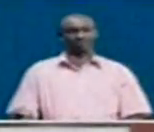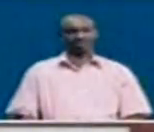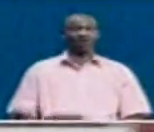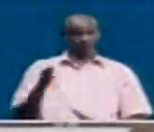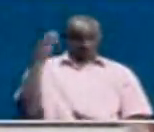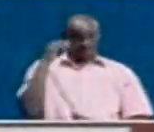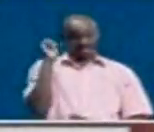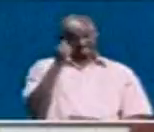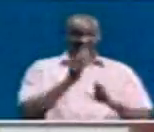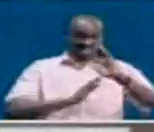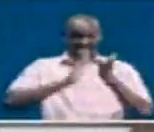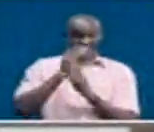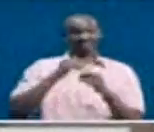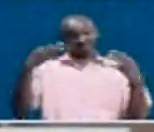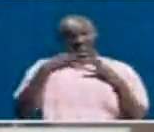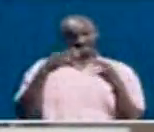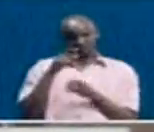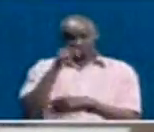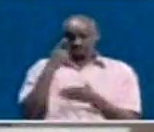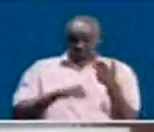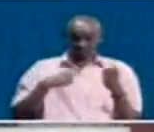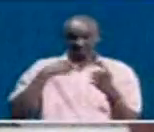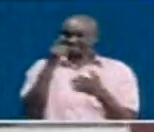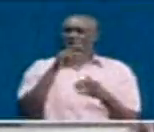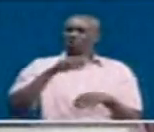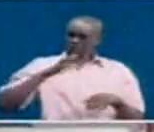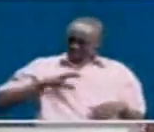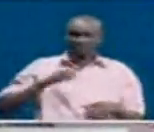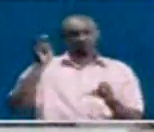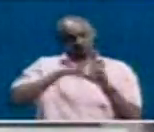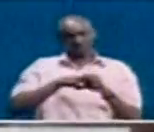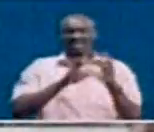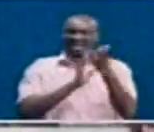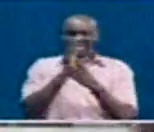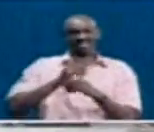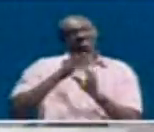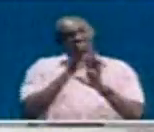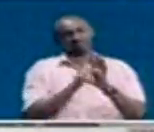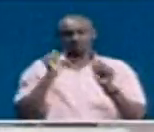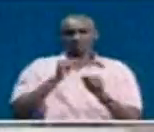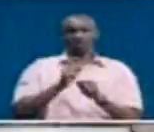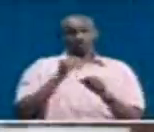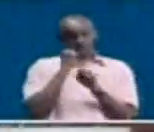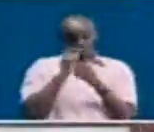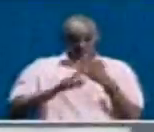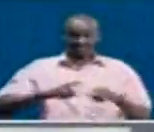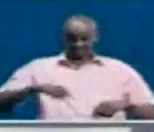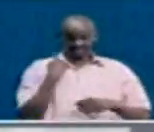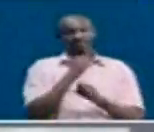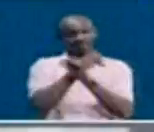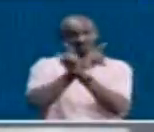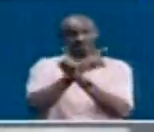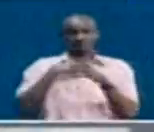Former Kenya Karate Federation chairman Caleb Atemi has called on women to join karate and taekwondo as a way of engaging in self-defense